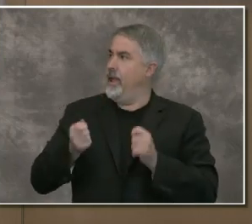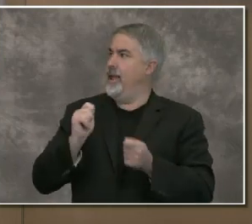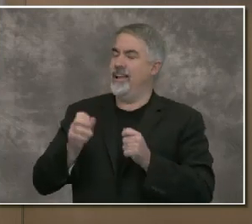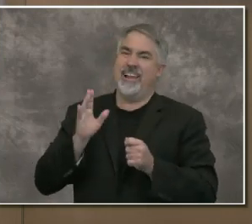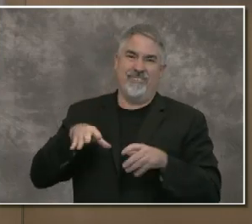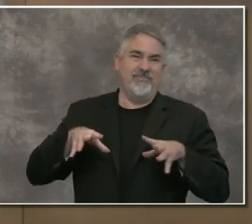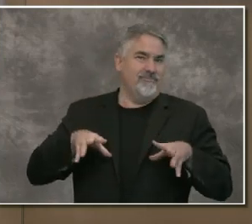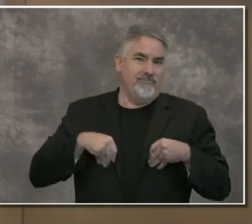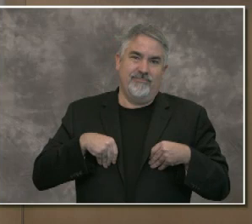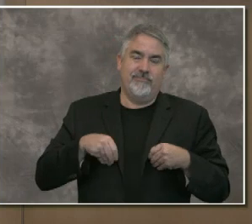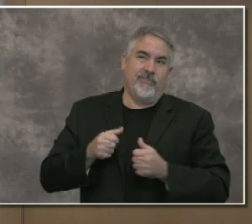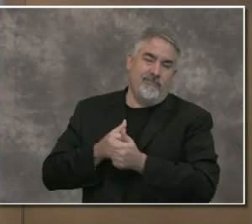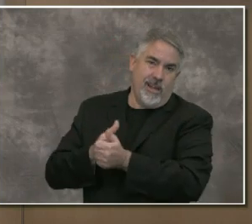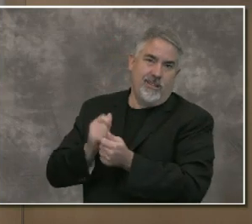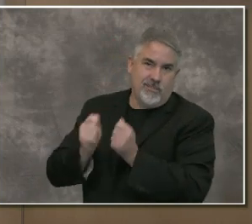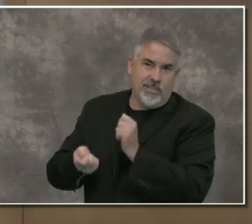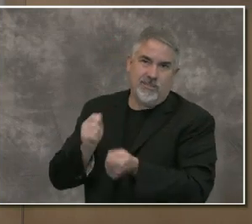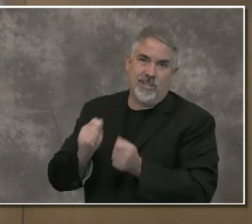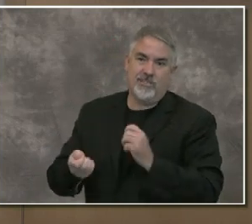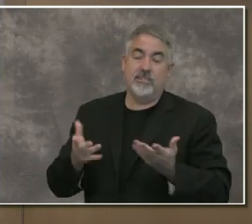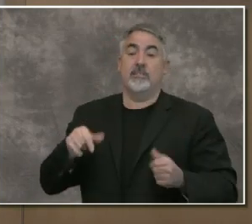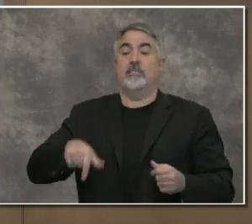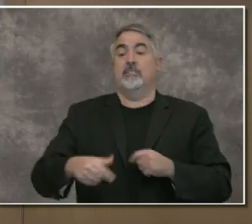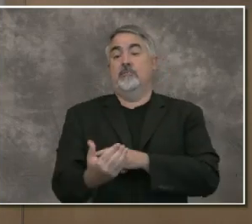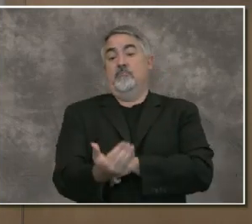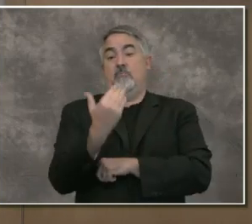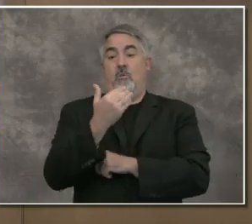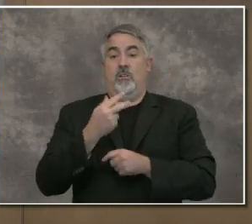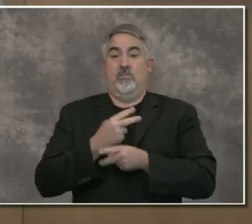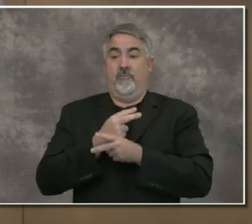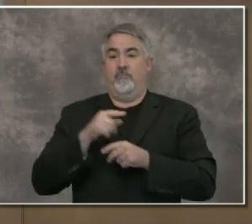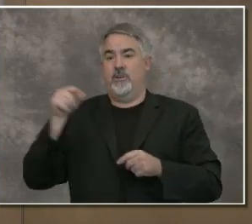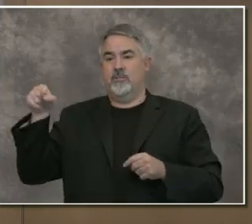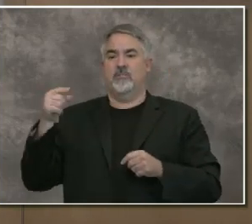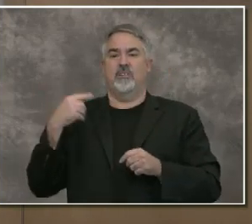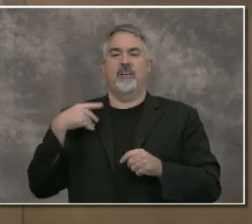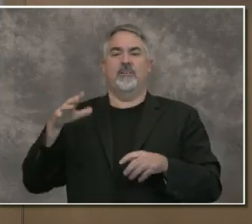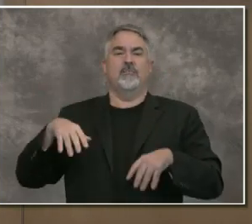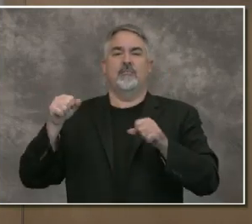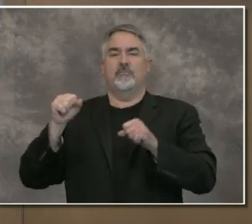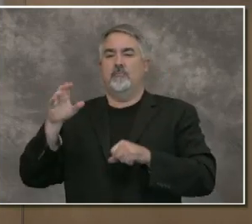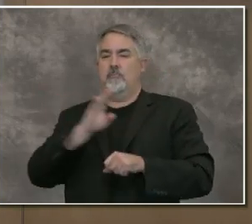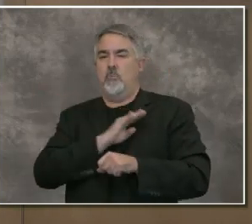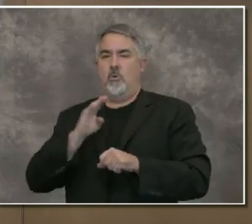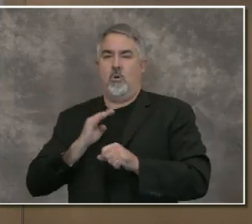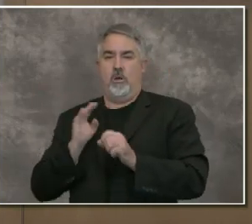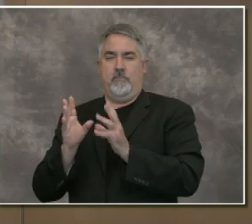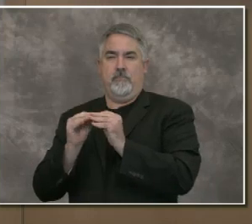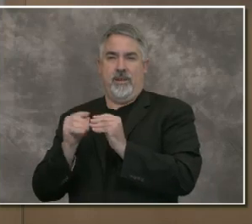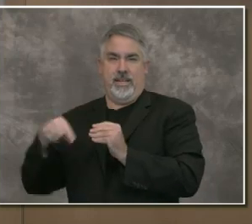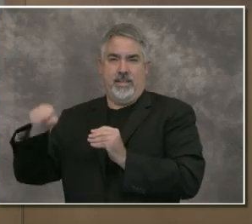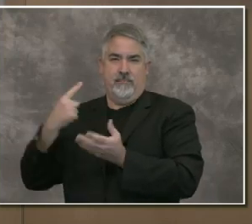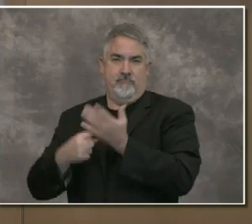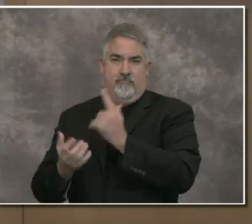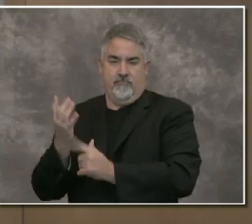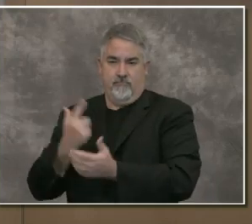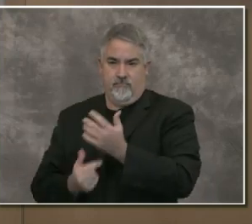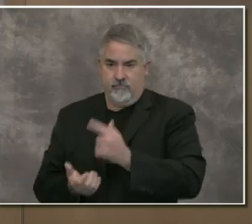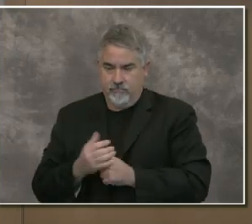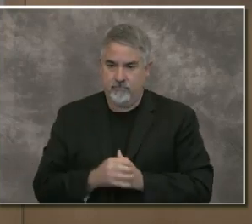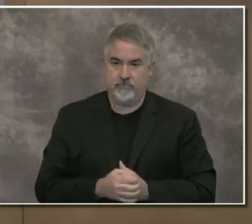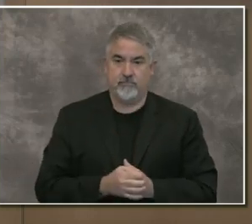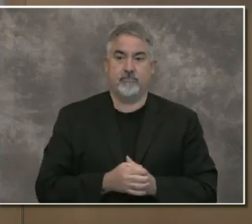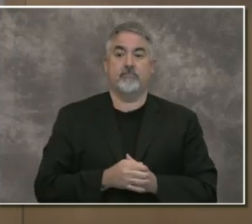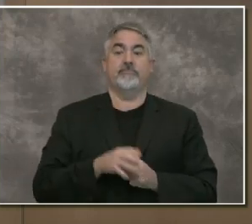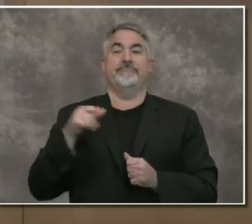this morning, our Board of Supervisors held its regularly scheduled board meeting. That is the most visible example of the